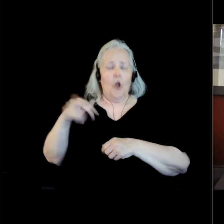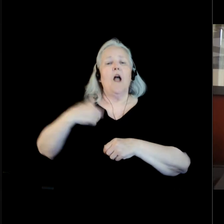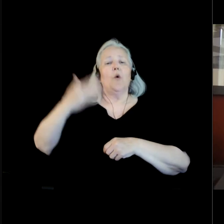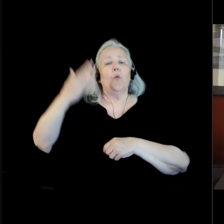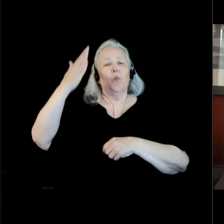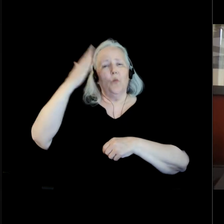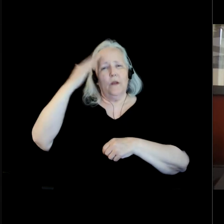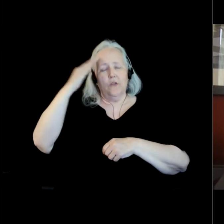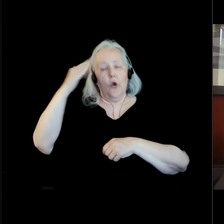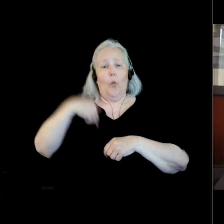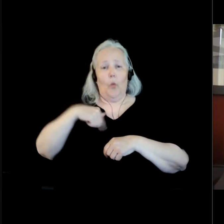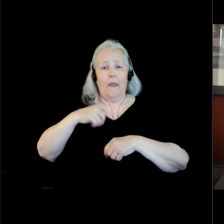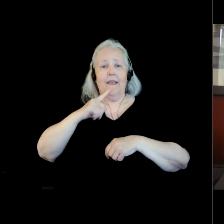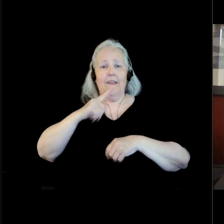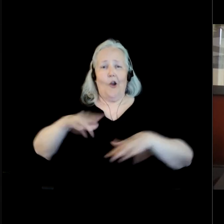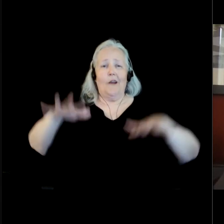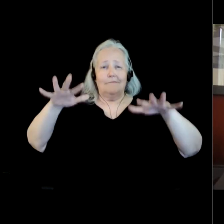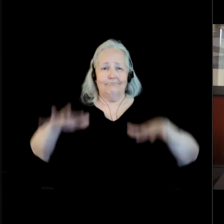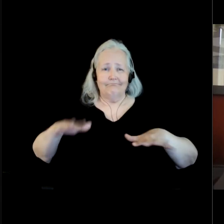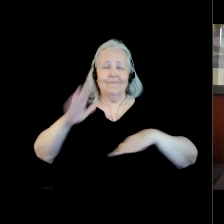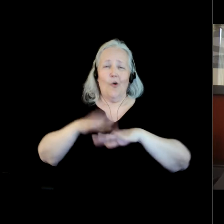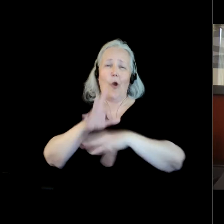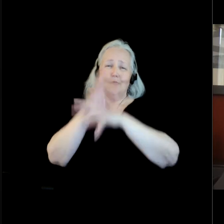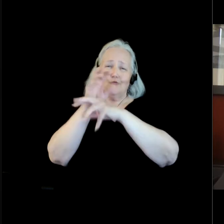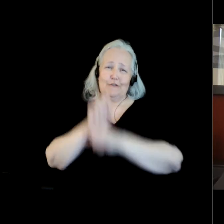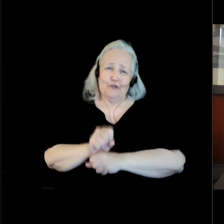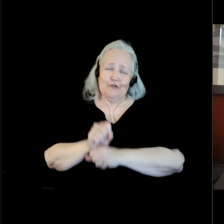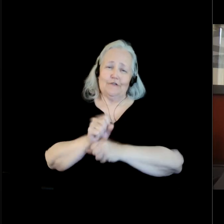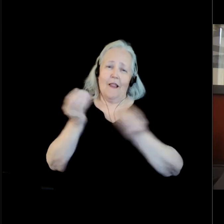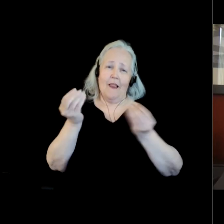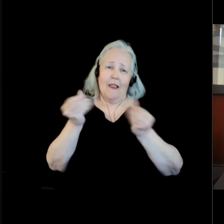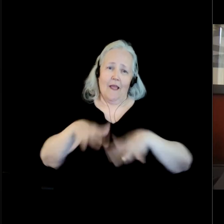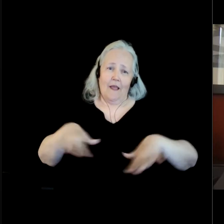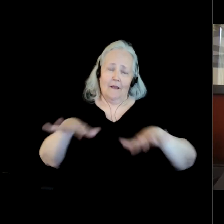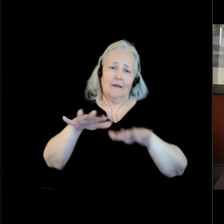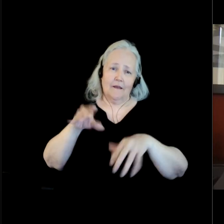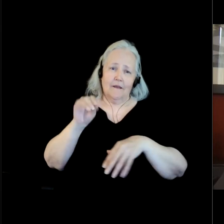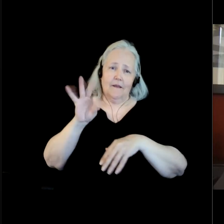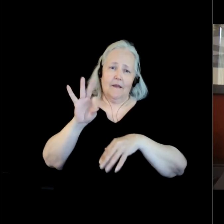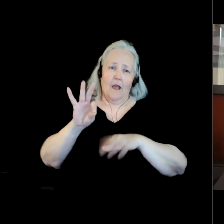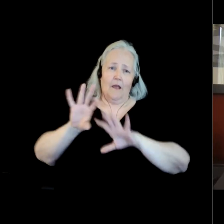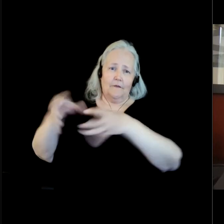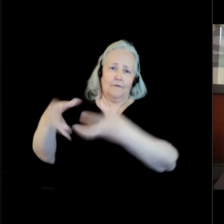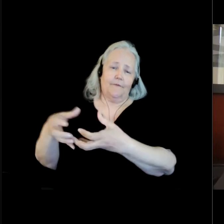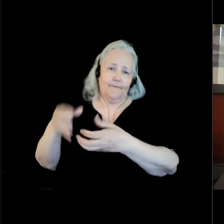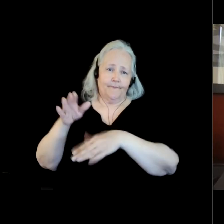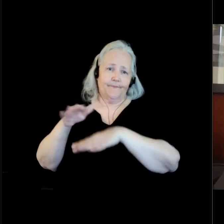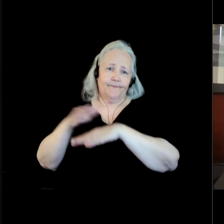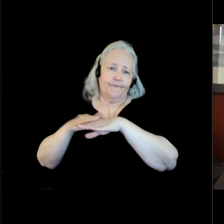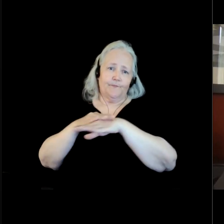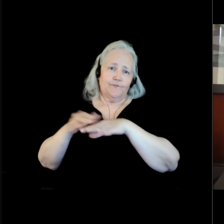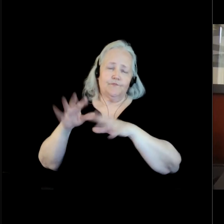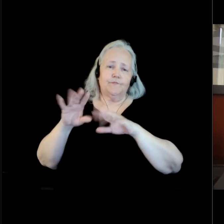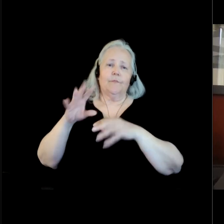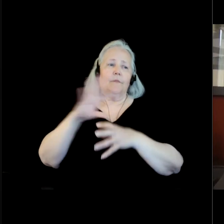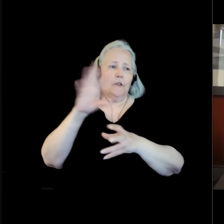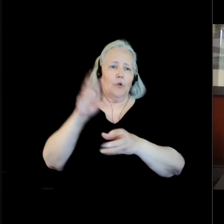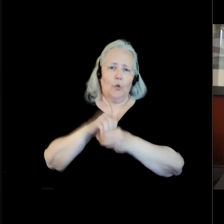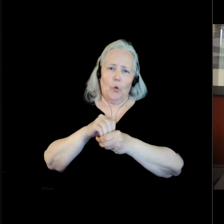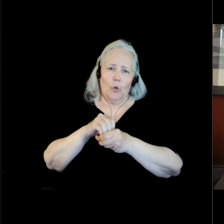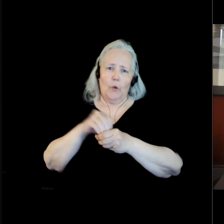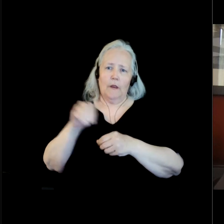ancestral, traditional, and contemporary lands of the Anishinaabeg, comprised of the Three Fire Confederacy of the